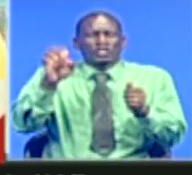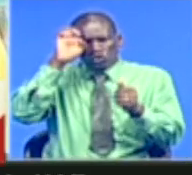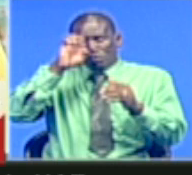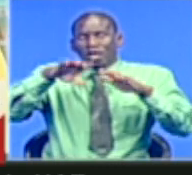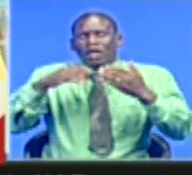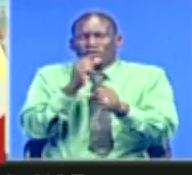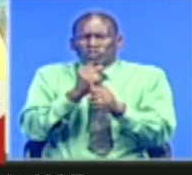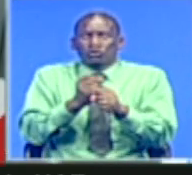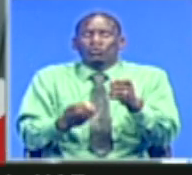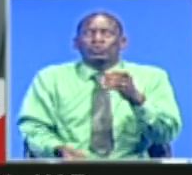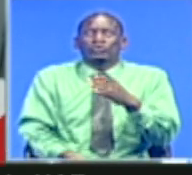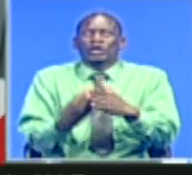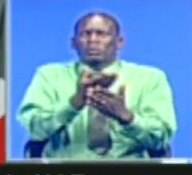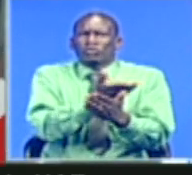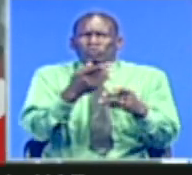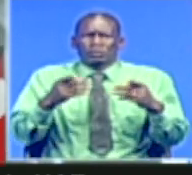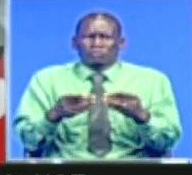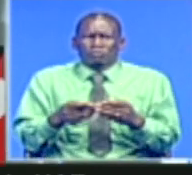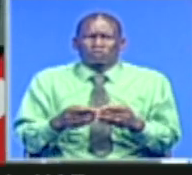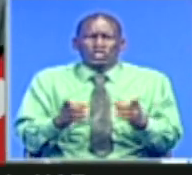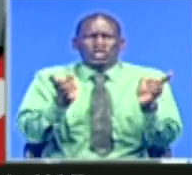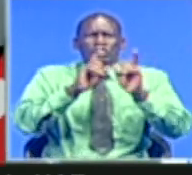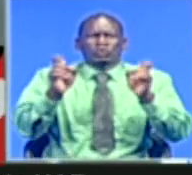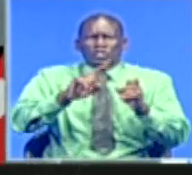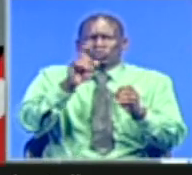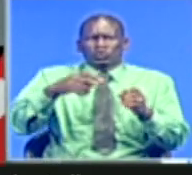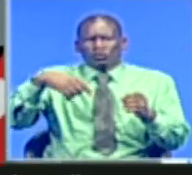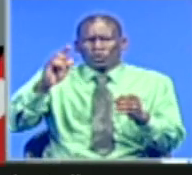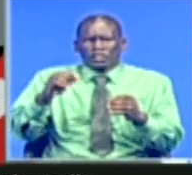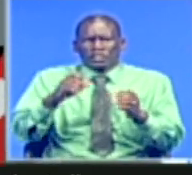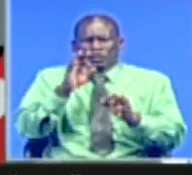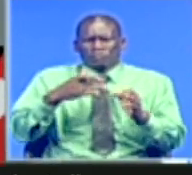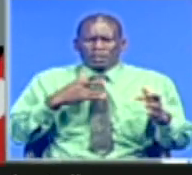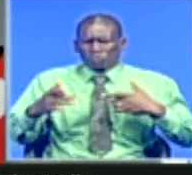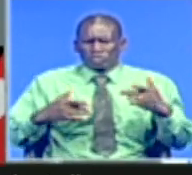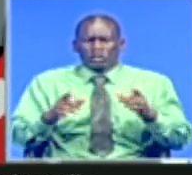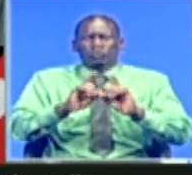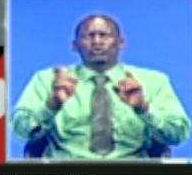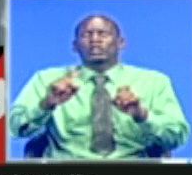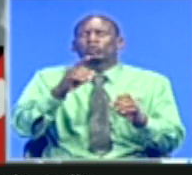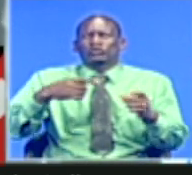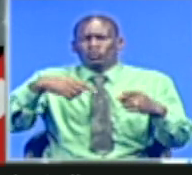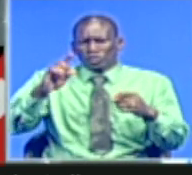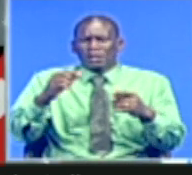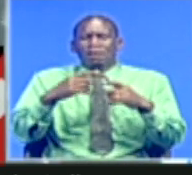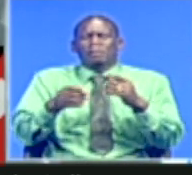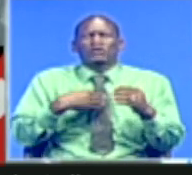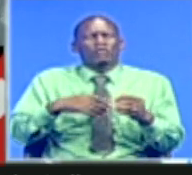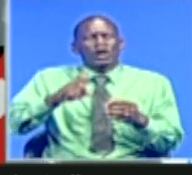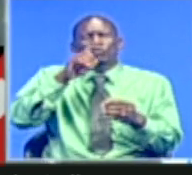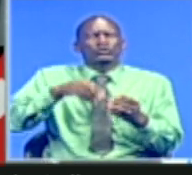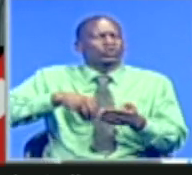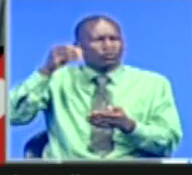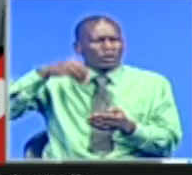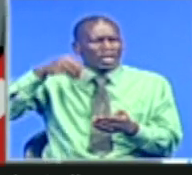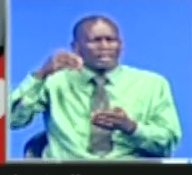up na venye tutawa get venye na perform. It wasn't a question of winning as far as I am concerned, but it's a question of learning.